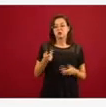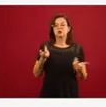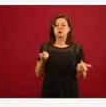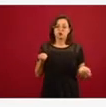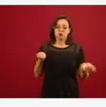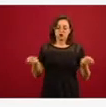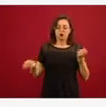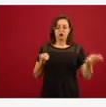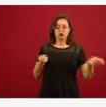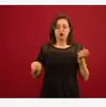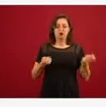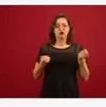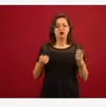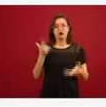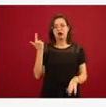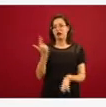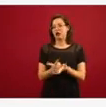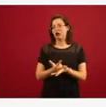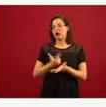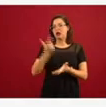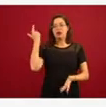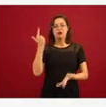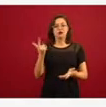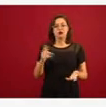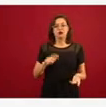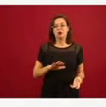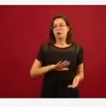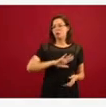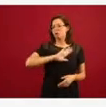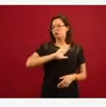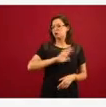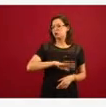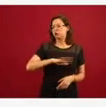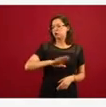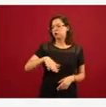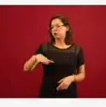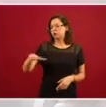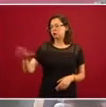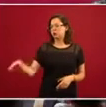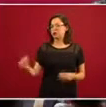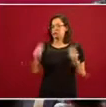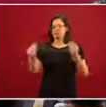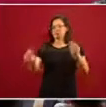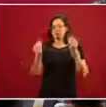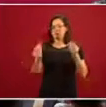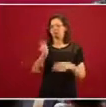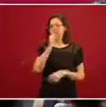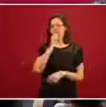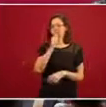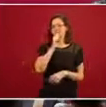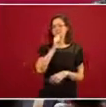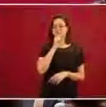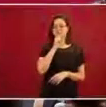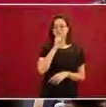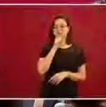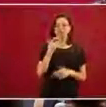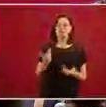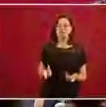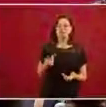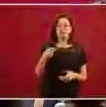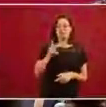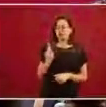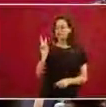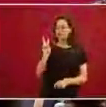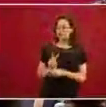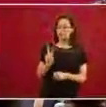the trend overall has been somewhat stable. We haven't seen a turning point so far, but it